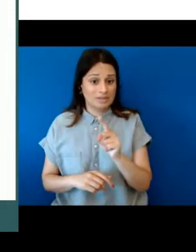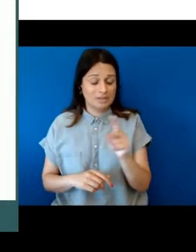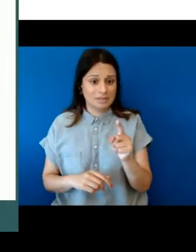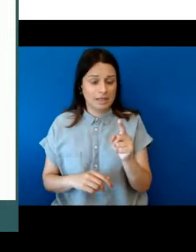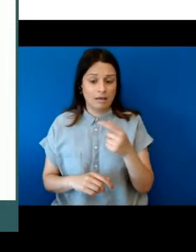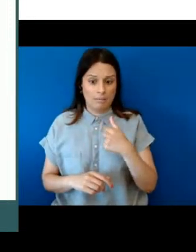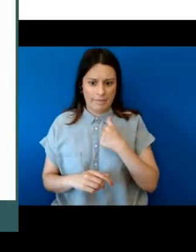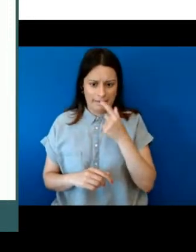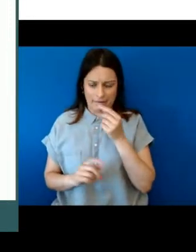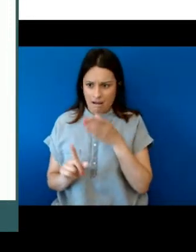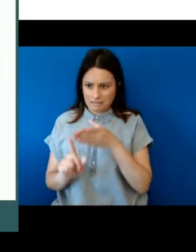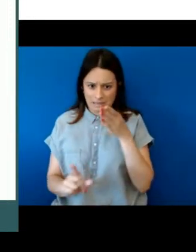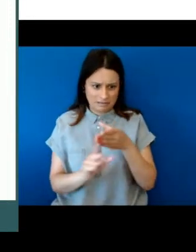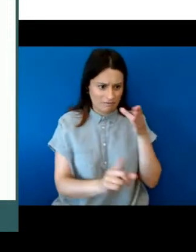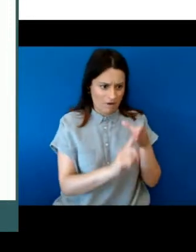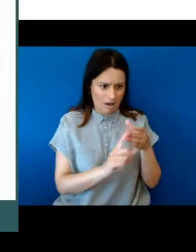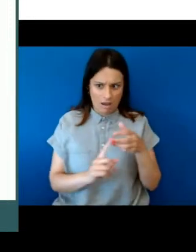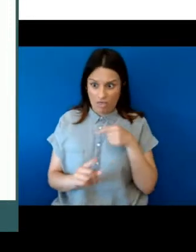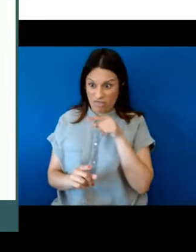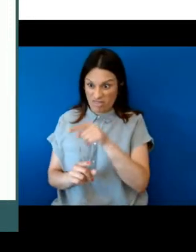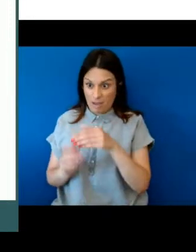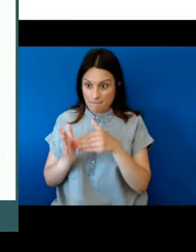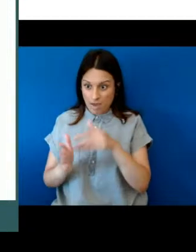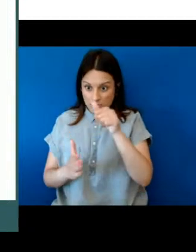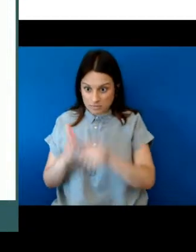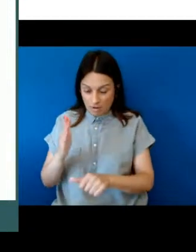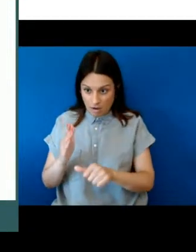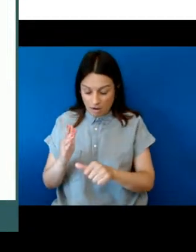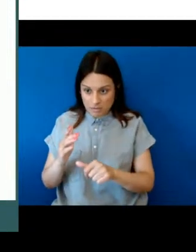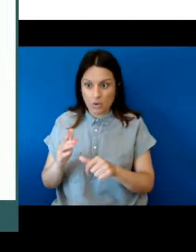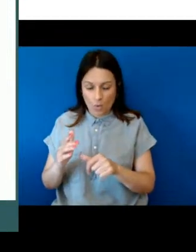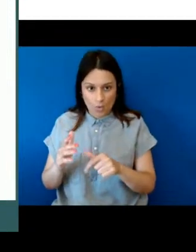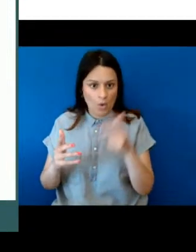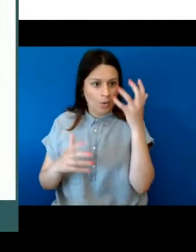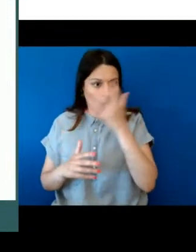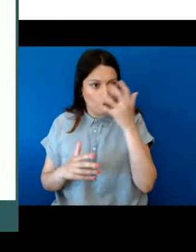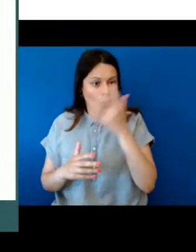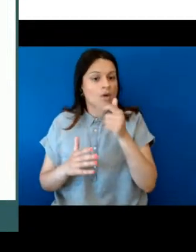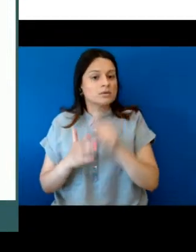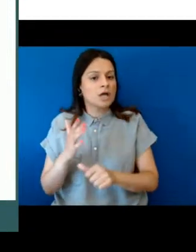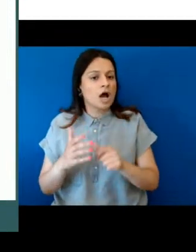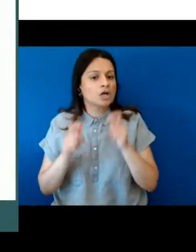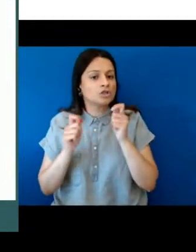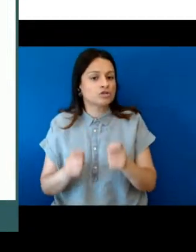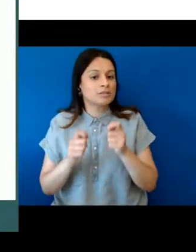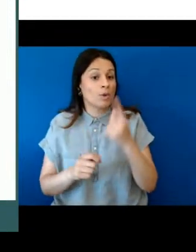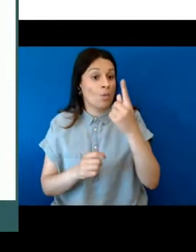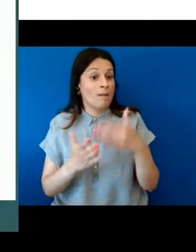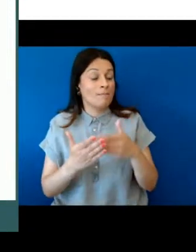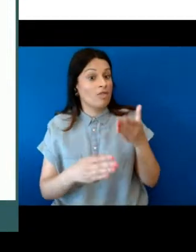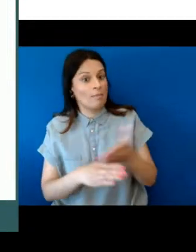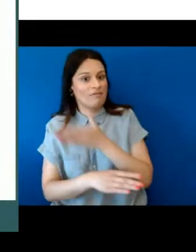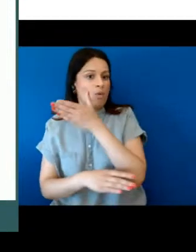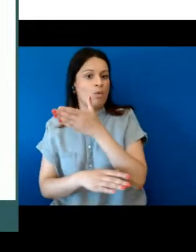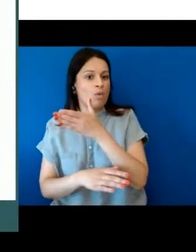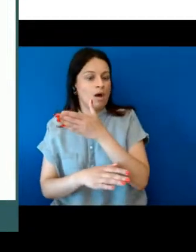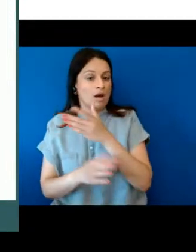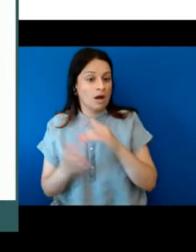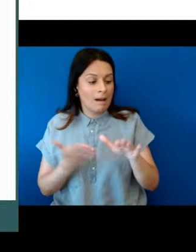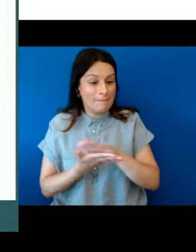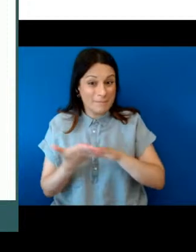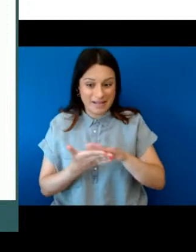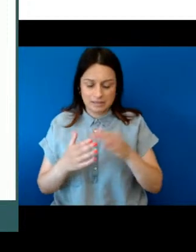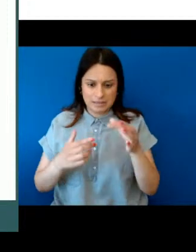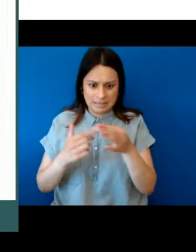trigger factor for your patient, is to advise them to start treatment at least a month in advance if you know that symptoms are